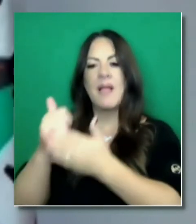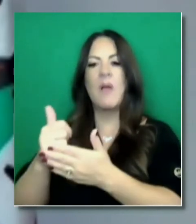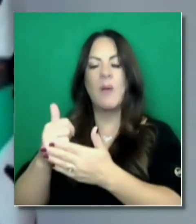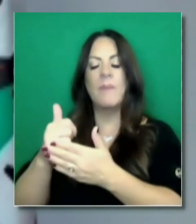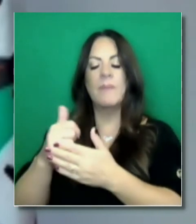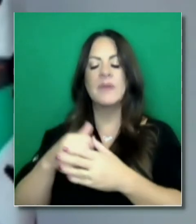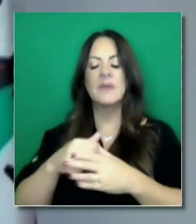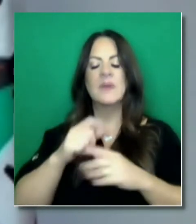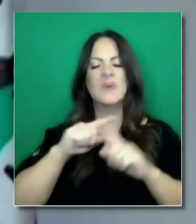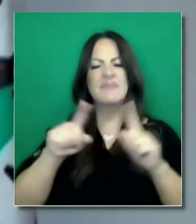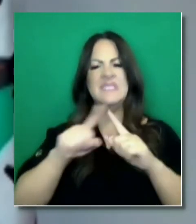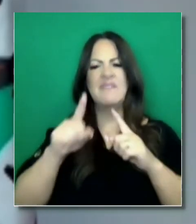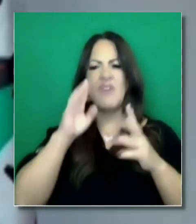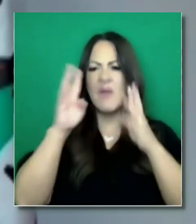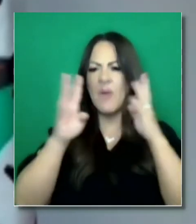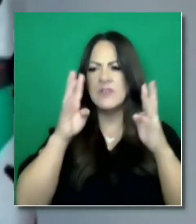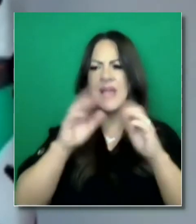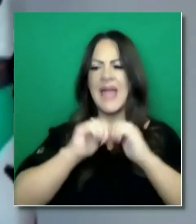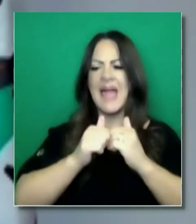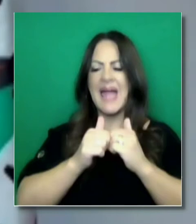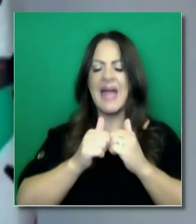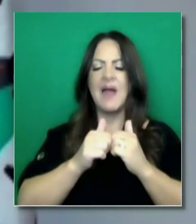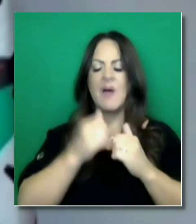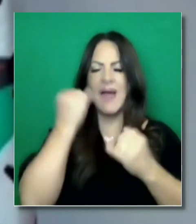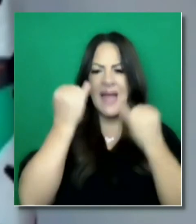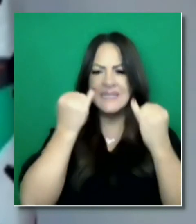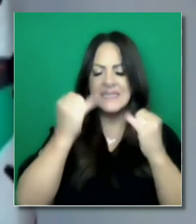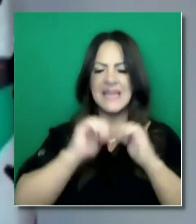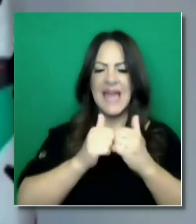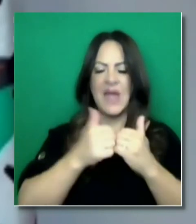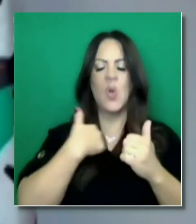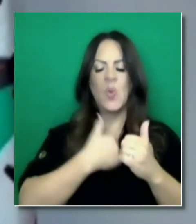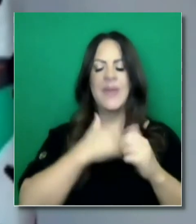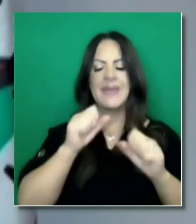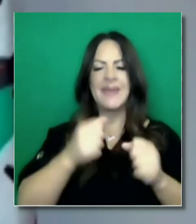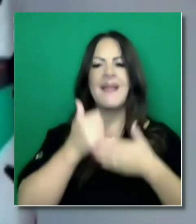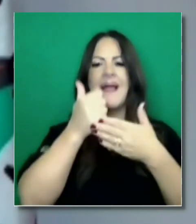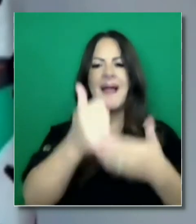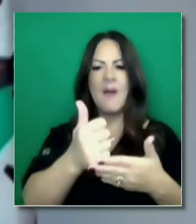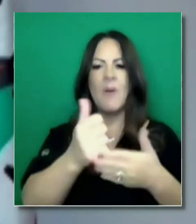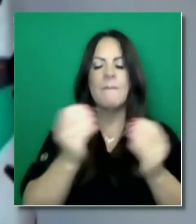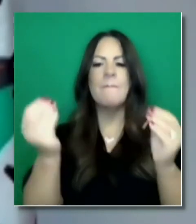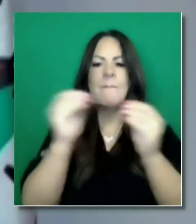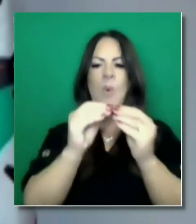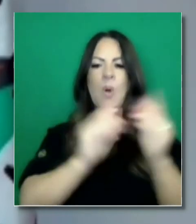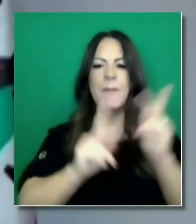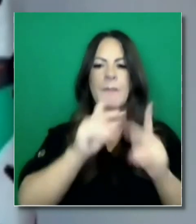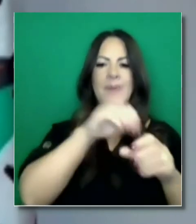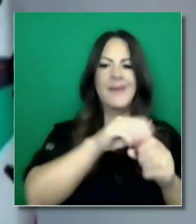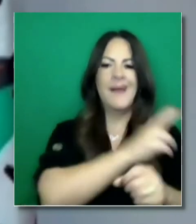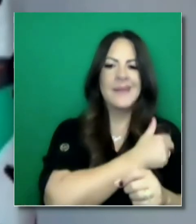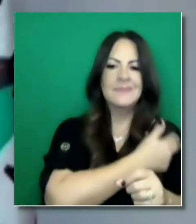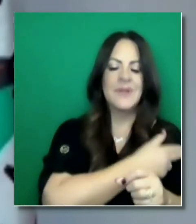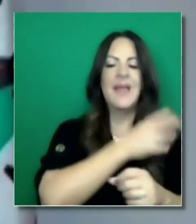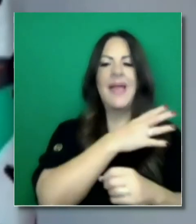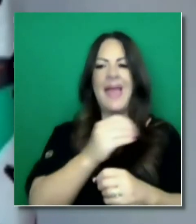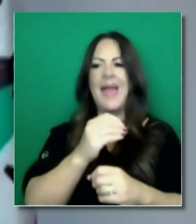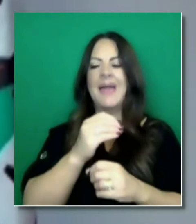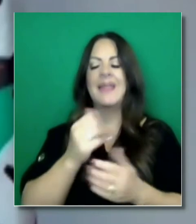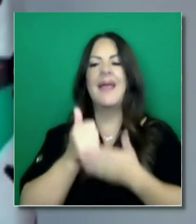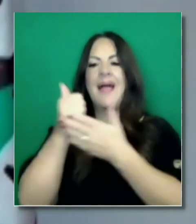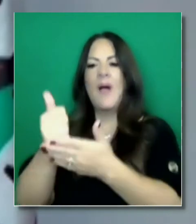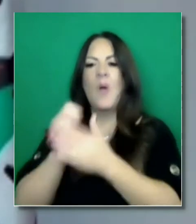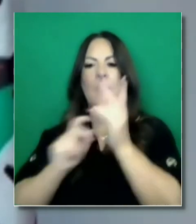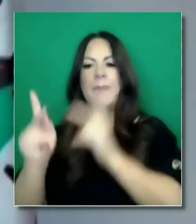those strategies help us ramp up our ability to take care of patients, both in regular hospital beds, in emergency room